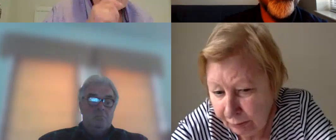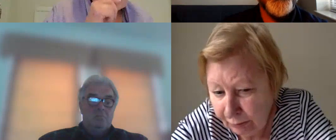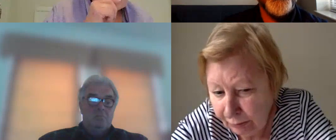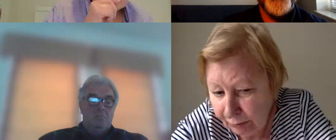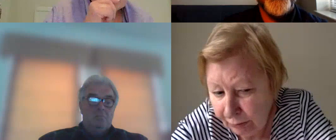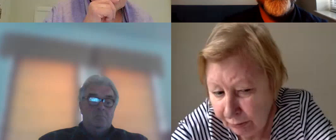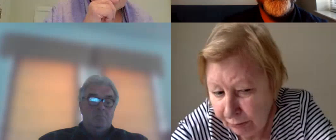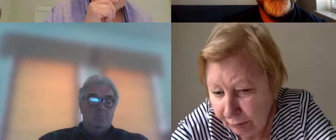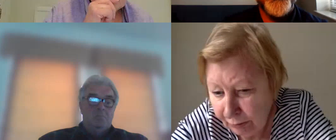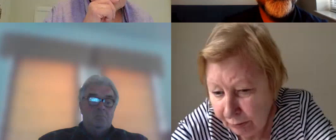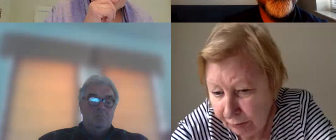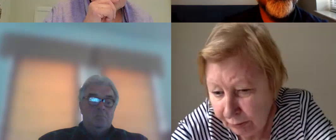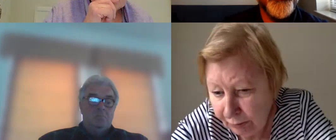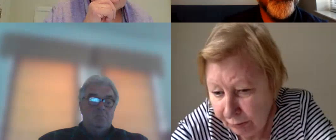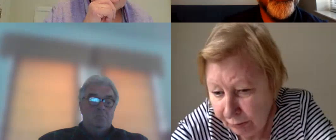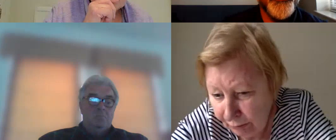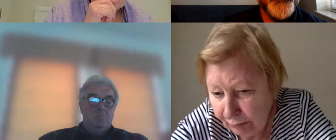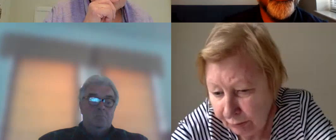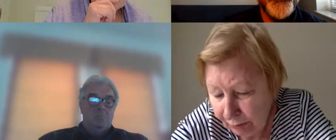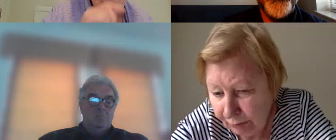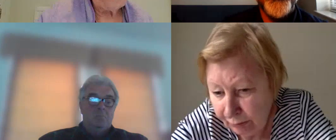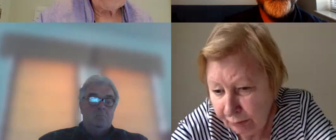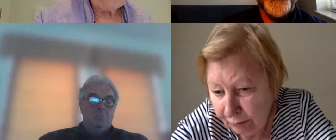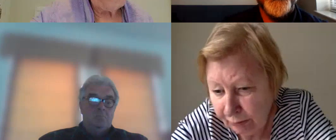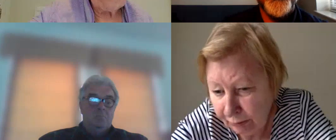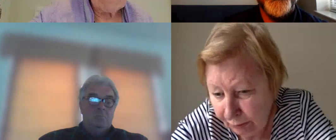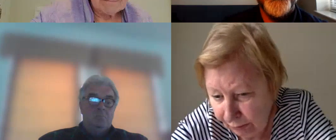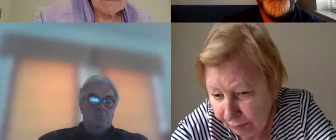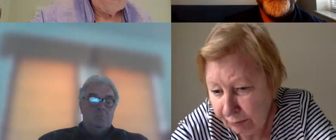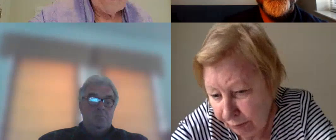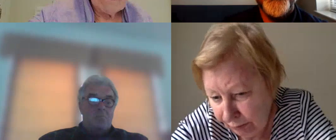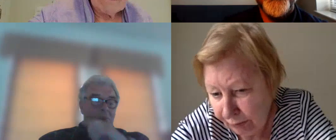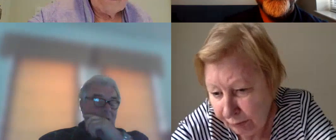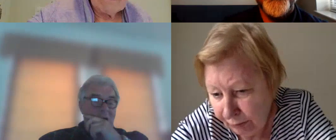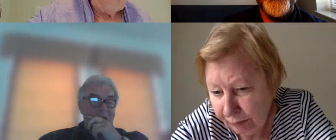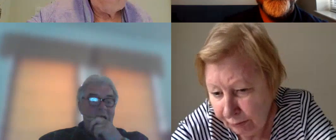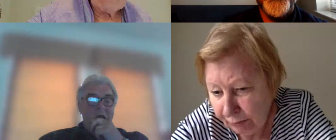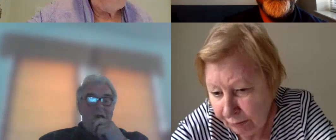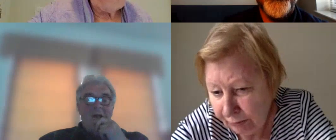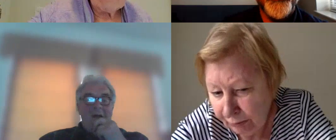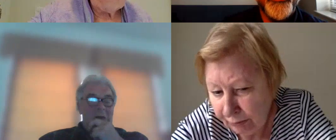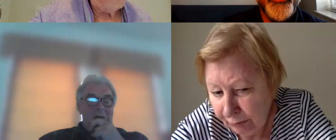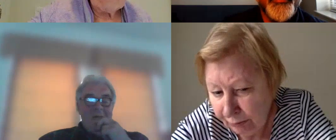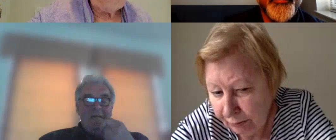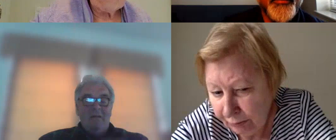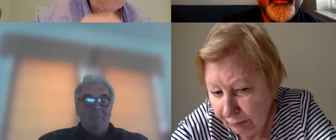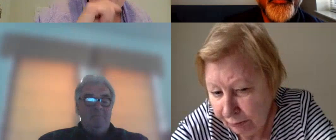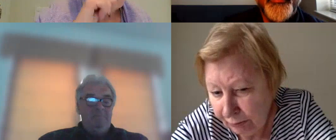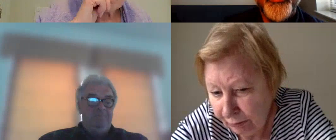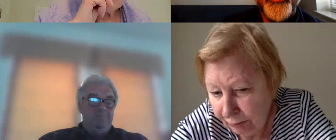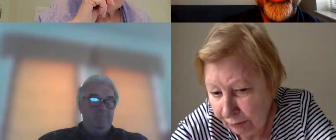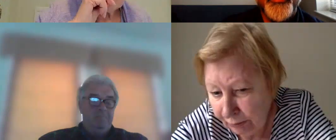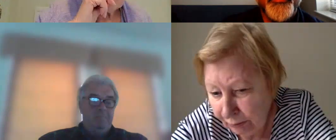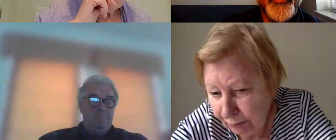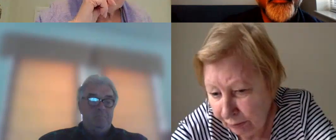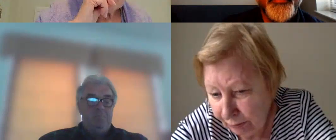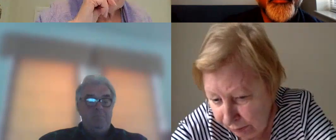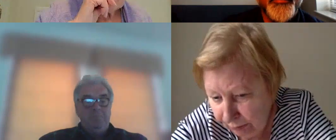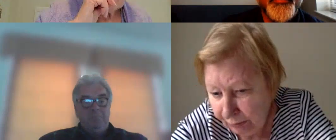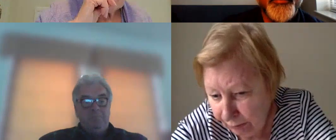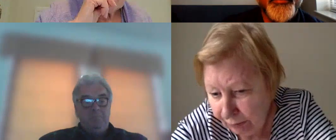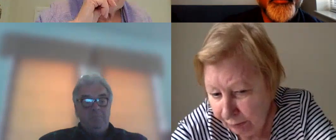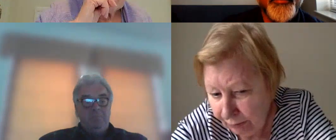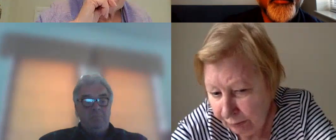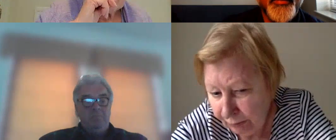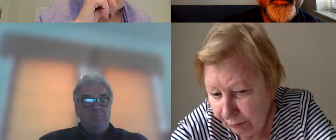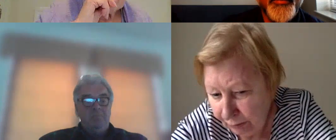the opportunity to attend the demo. I think you'll find it very helpful and it'll answer an awful lot of questions you might have to save you asking them on the